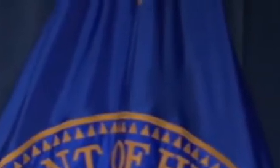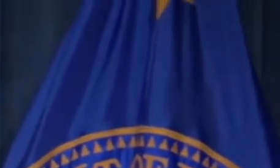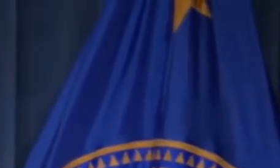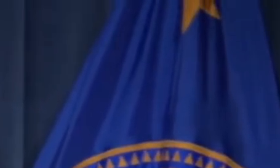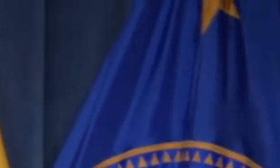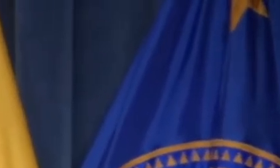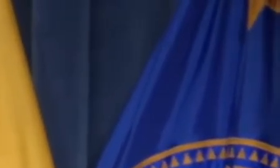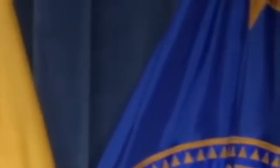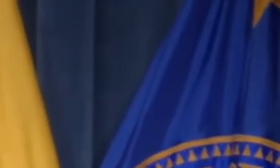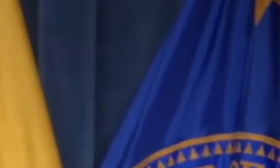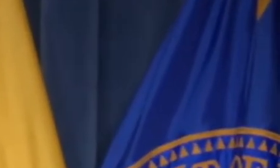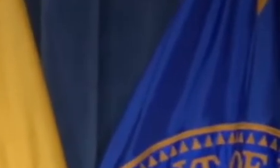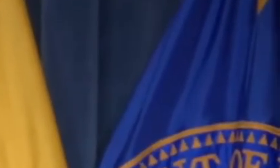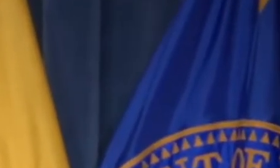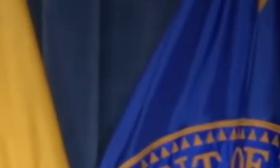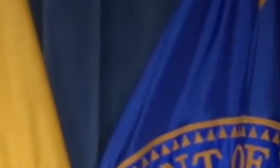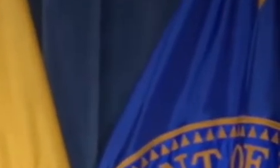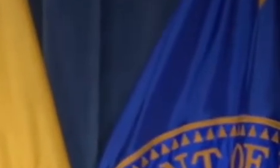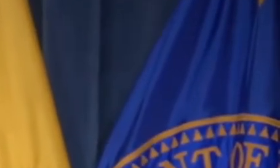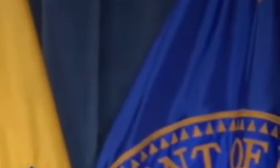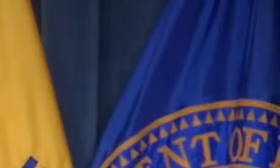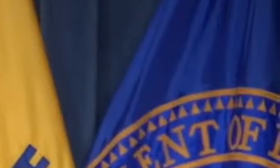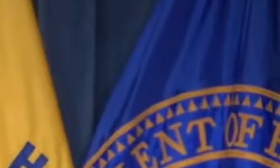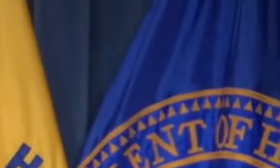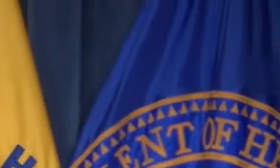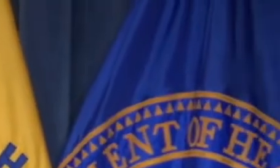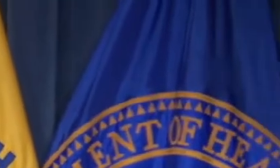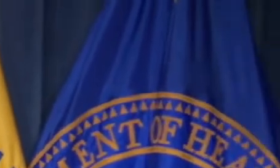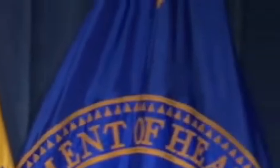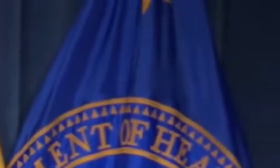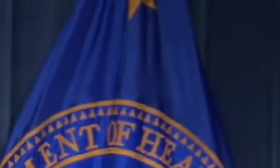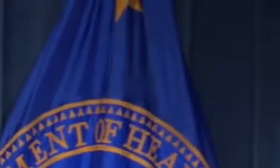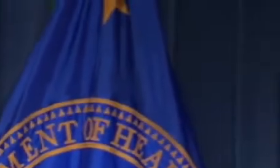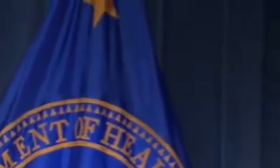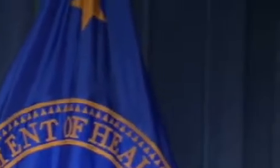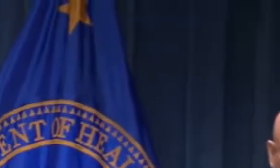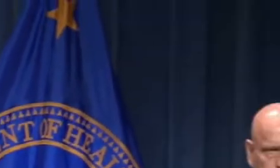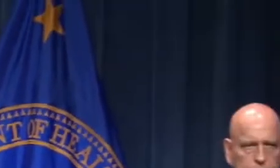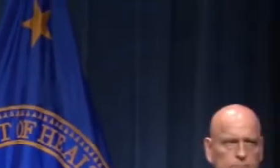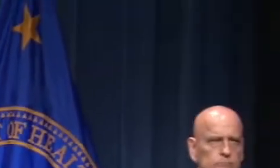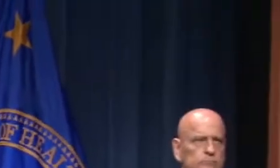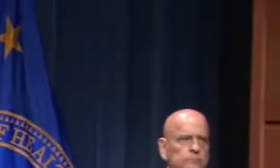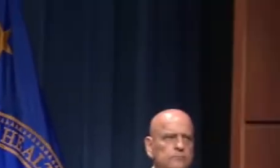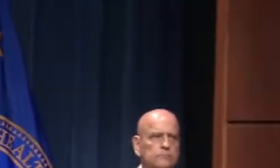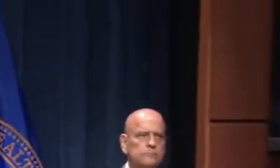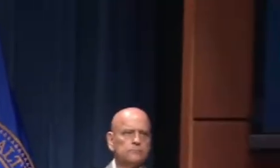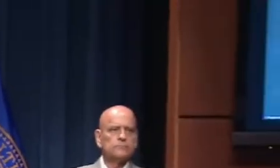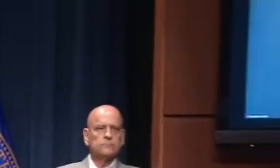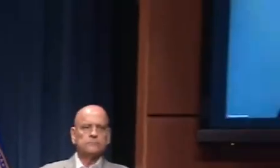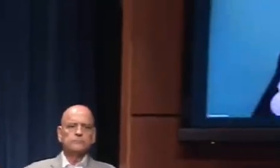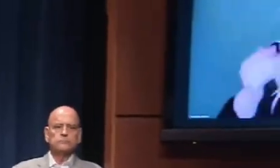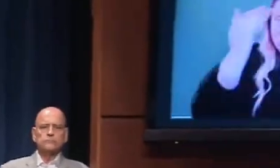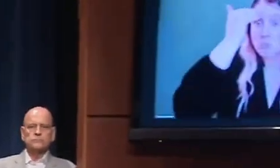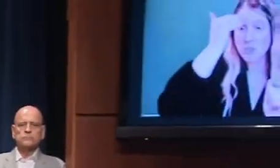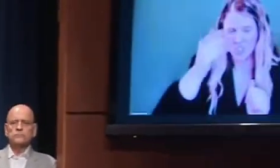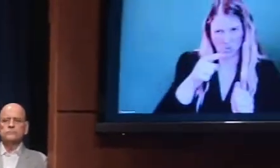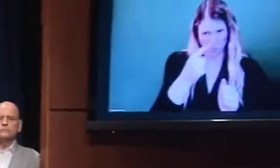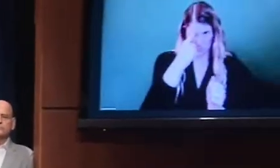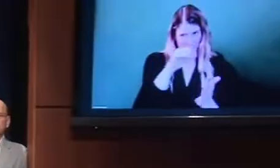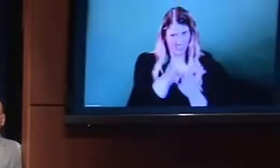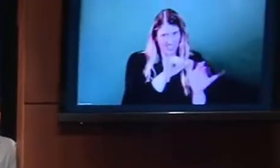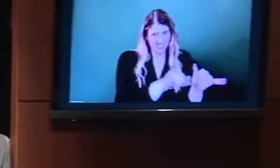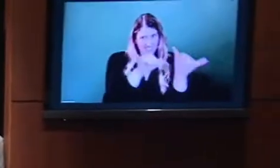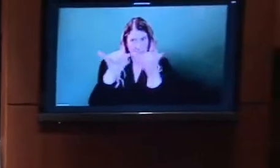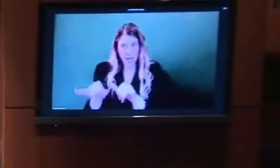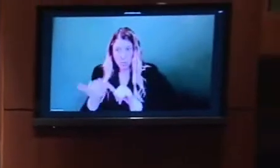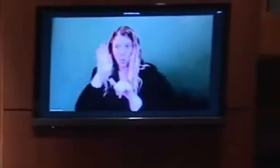that if one or several are detected or put on your radar, do you think it would be the same one causing issues at both ends